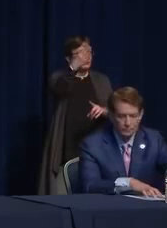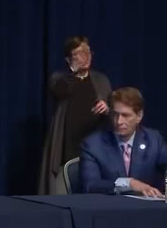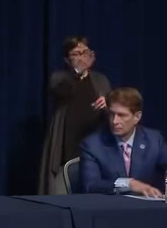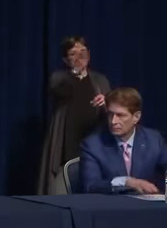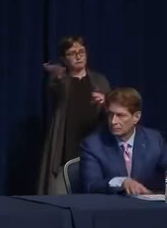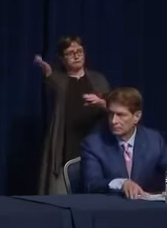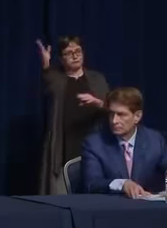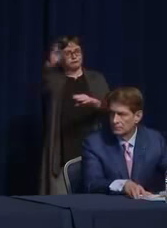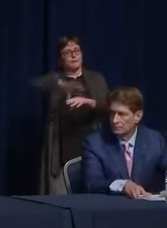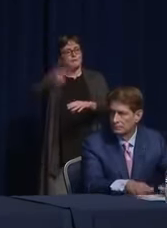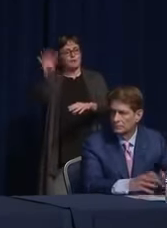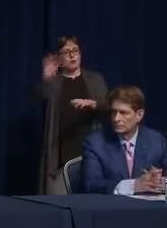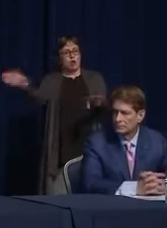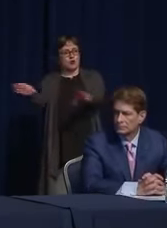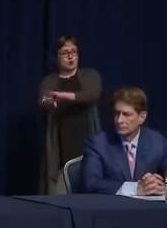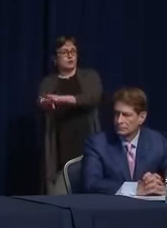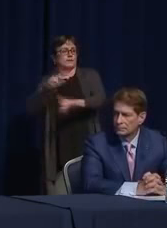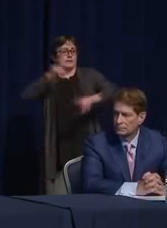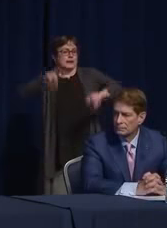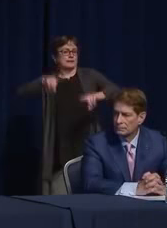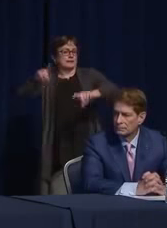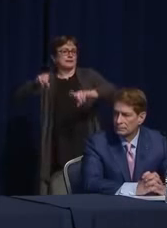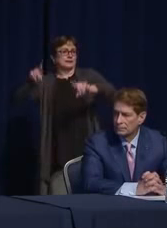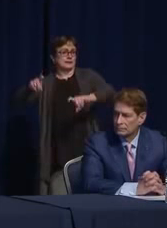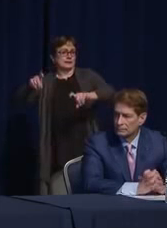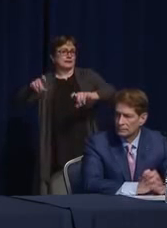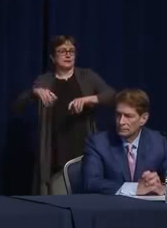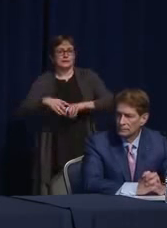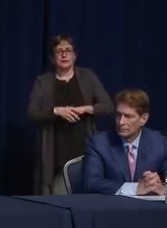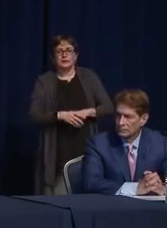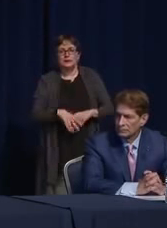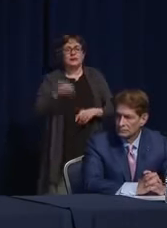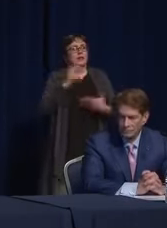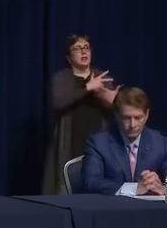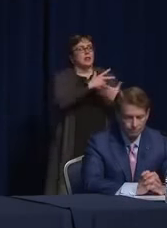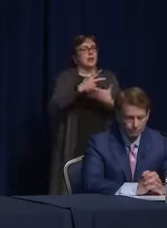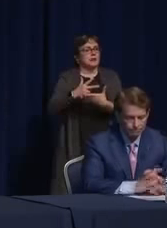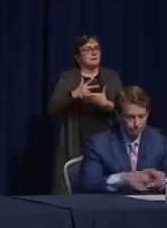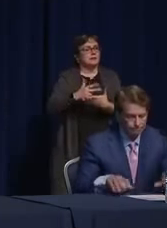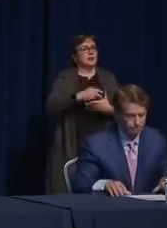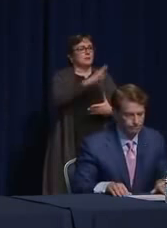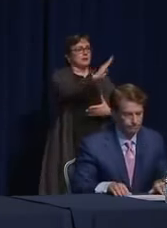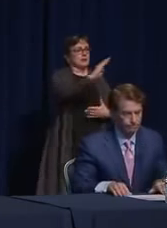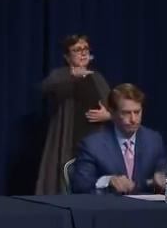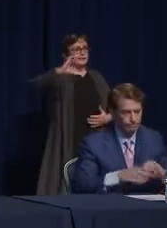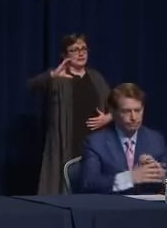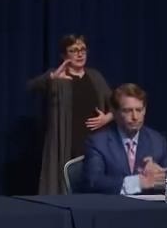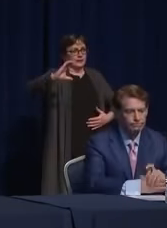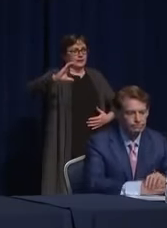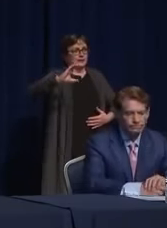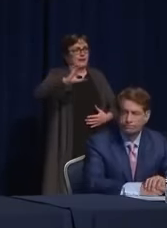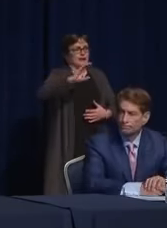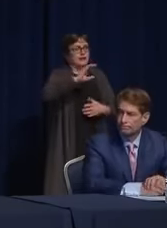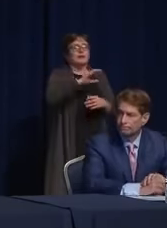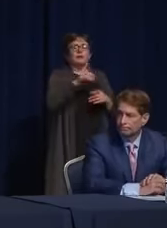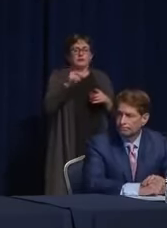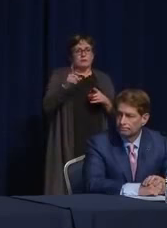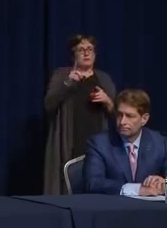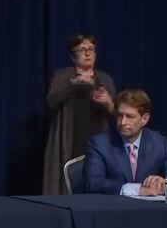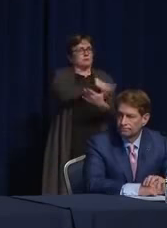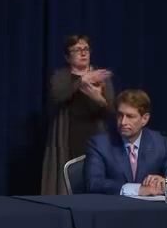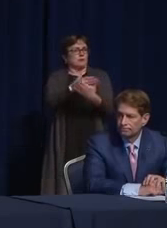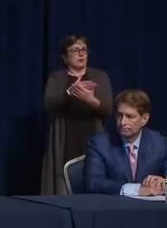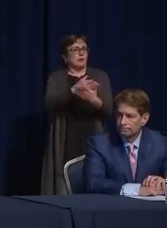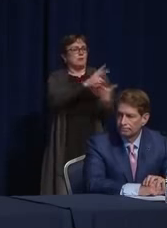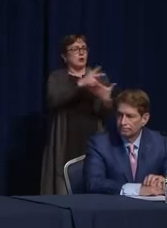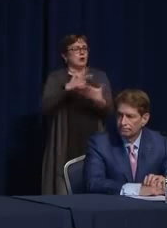one. Lots B and C, 400 Paramus Road. Lots B and C in the parking lot,